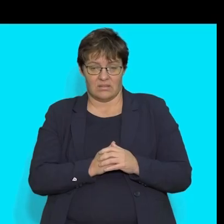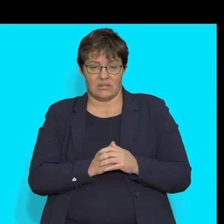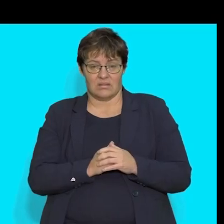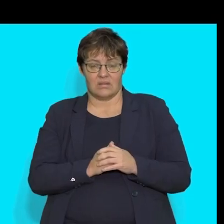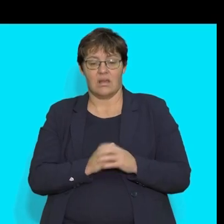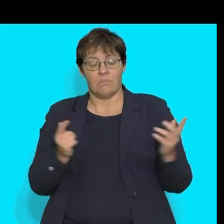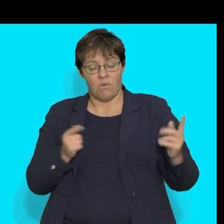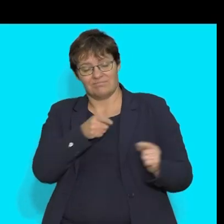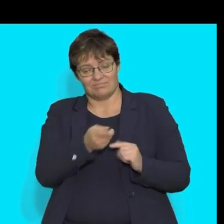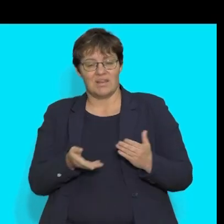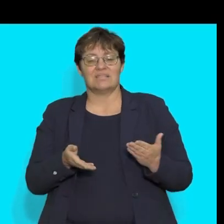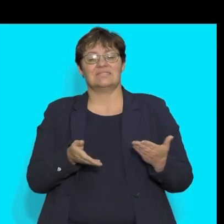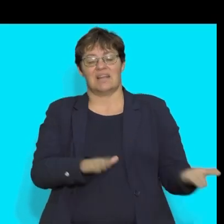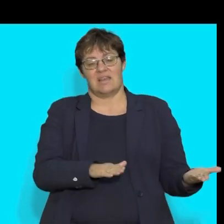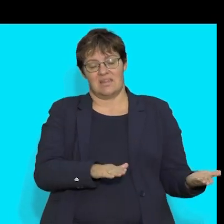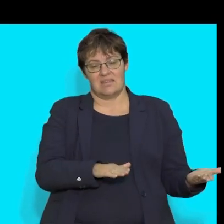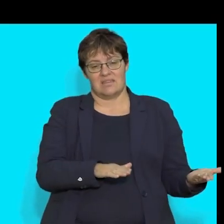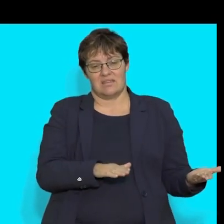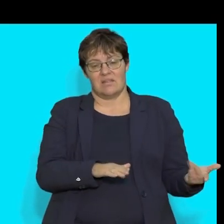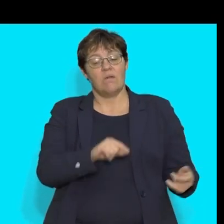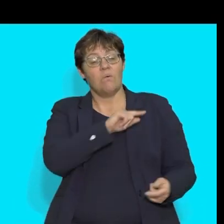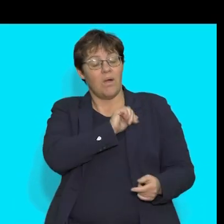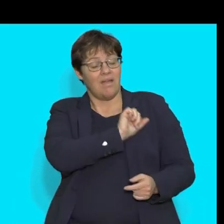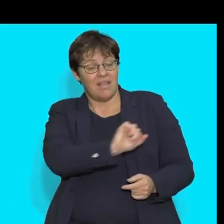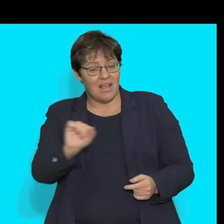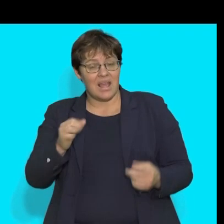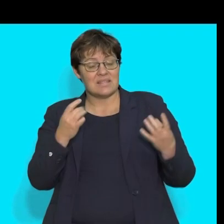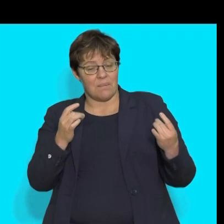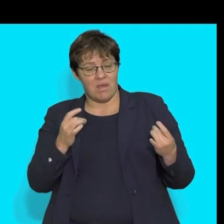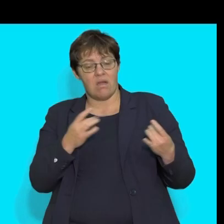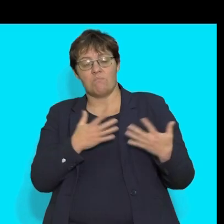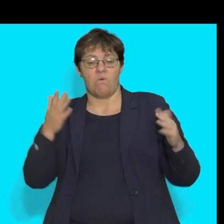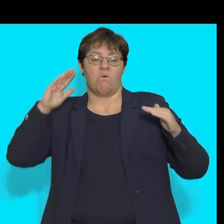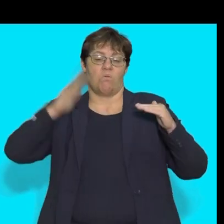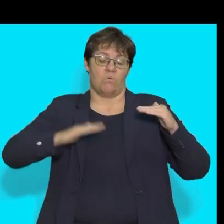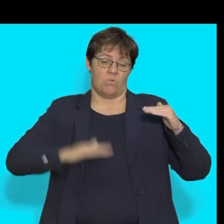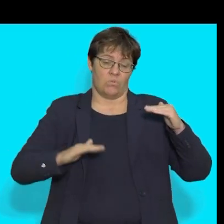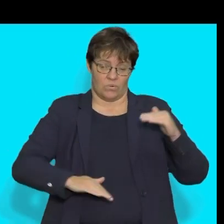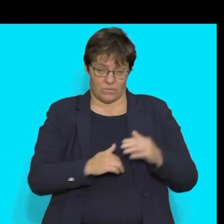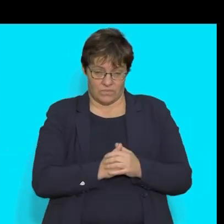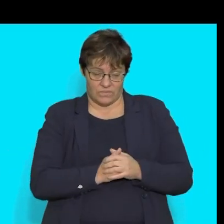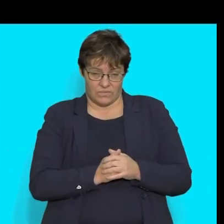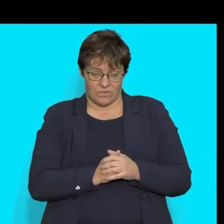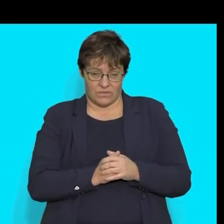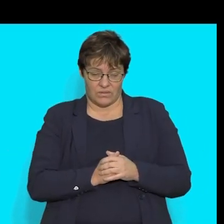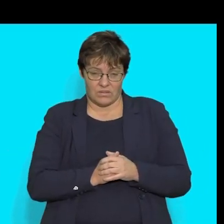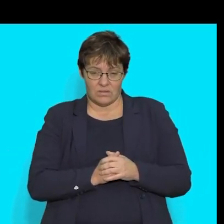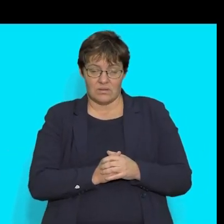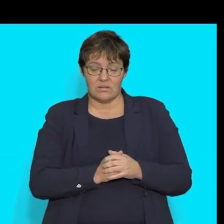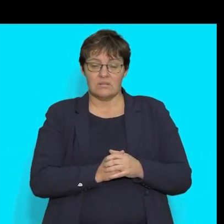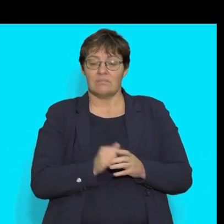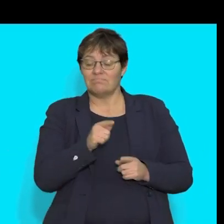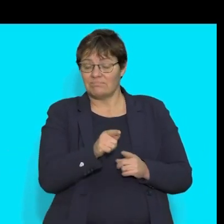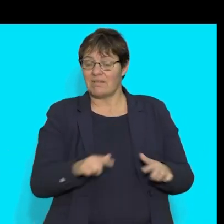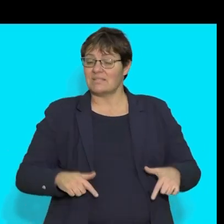to die to a point that their numbers become significantly low. We then say that the organisms that have